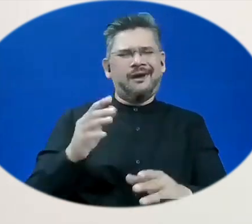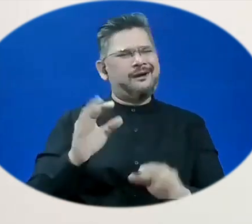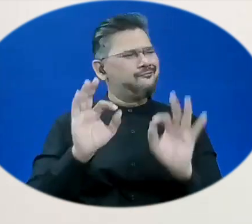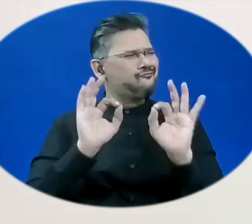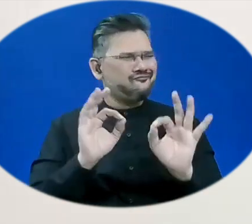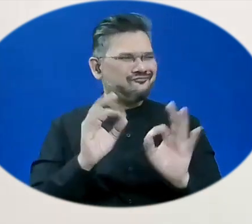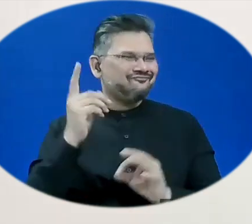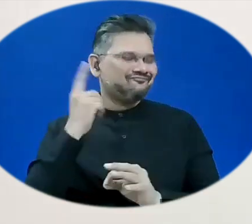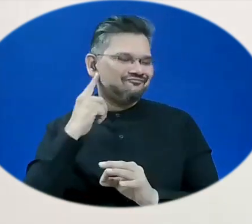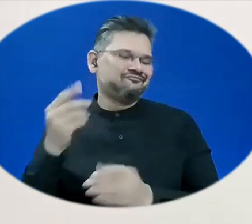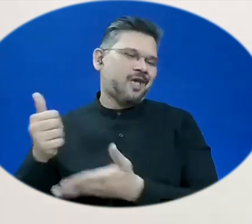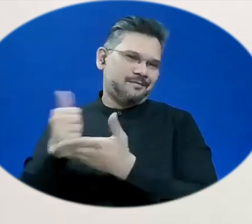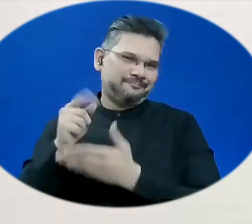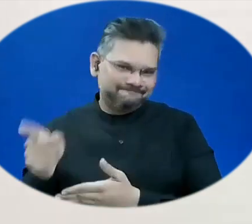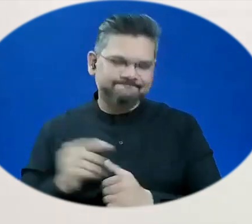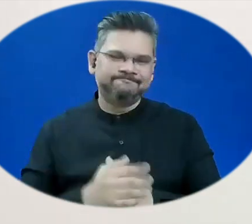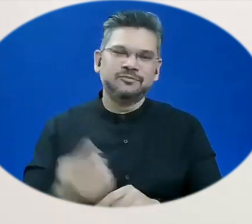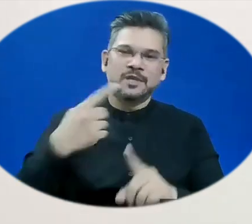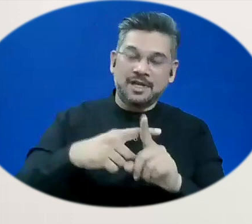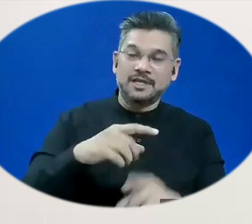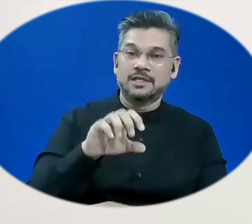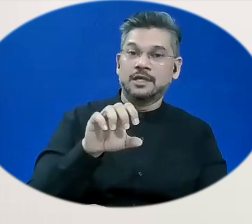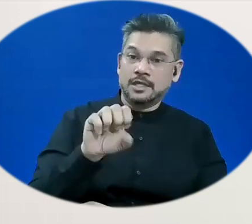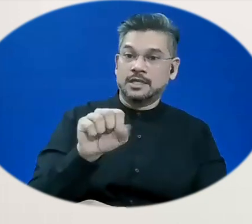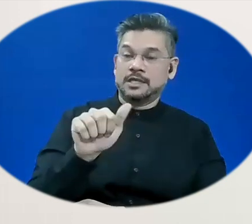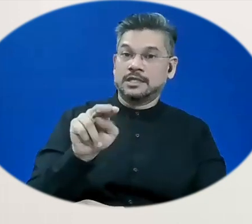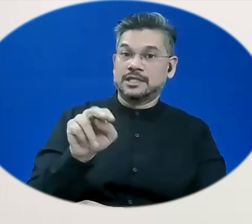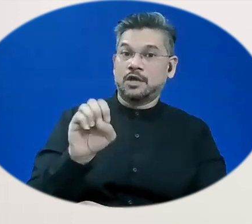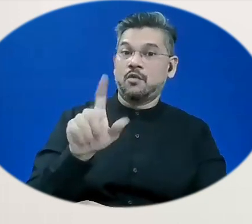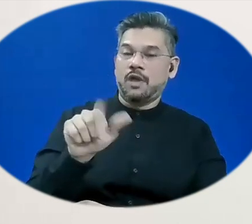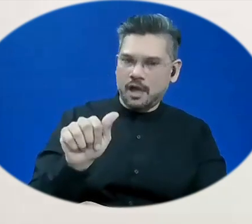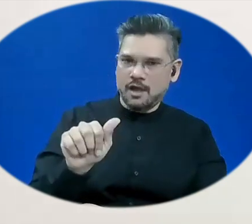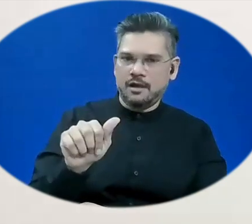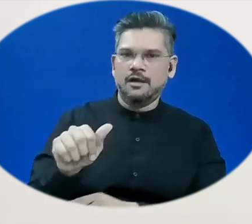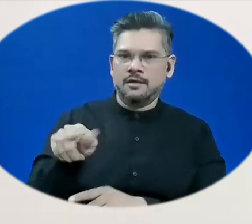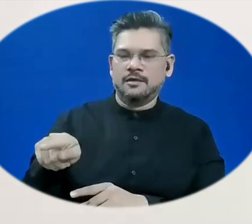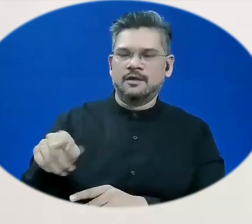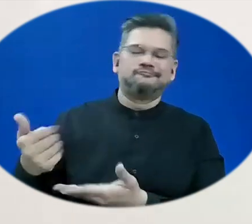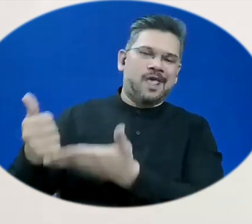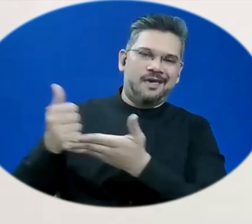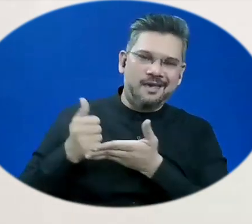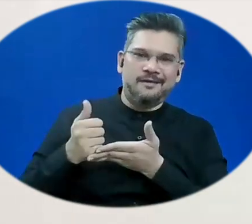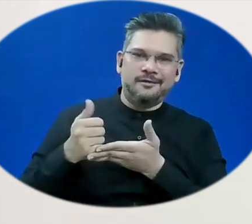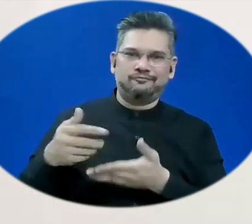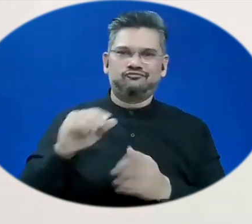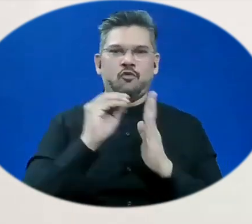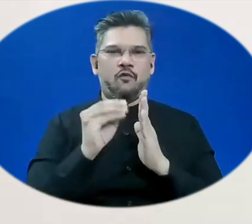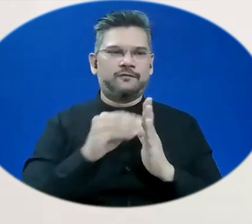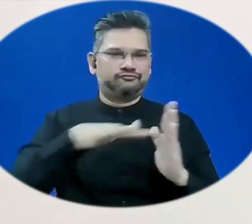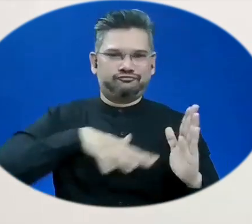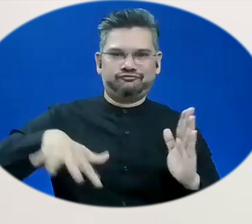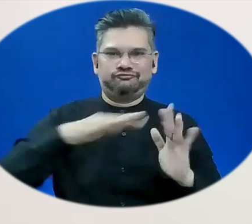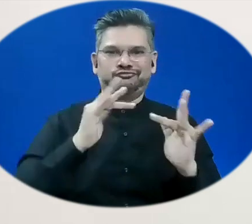Sonoma family meal, who let us use their office space and internet facilities. Etnies Providence for being the